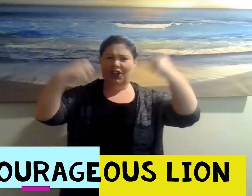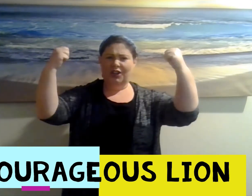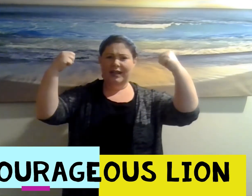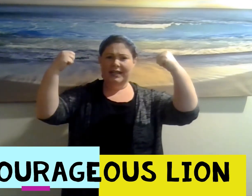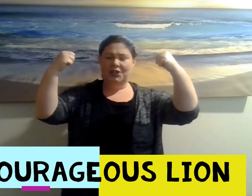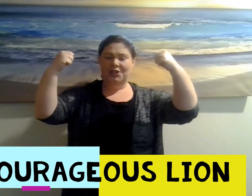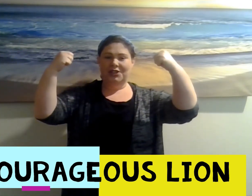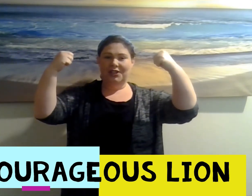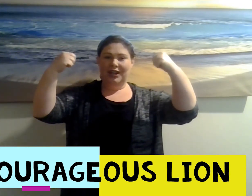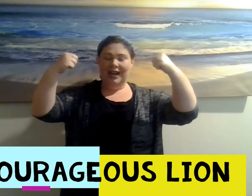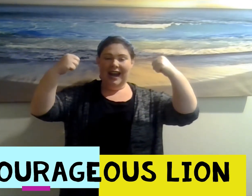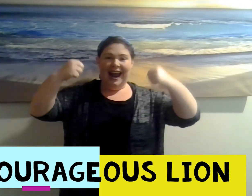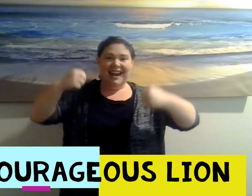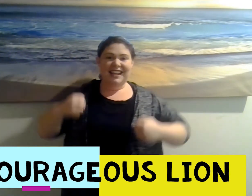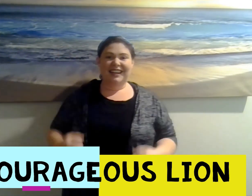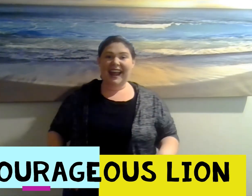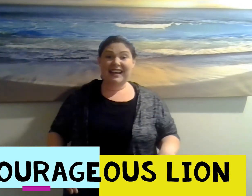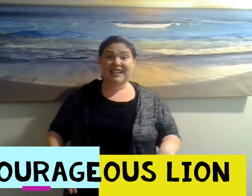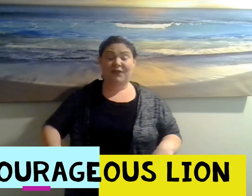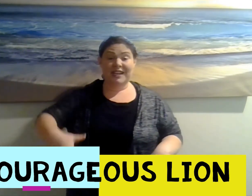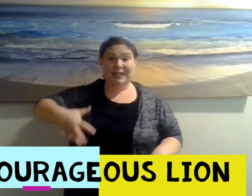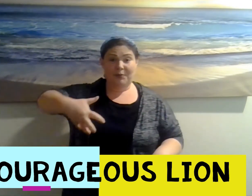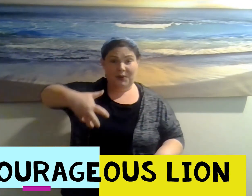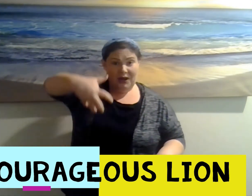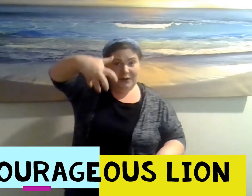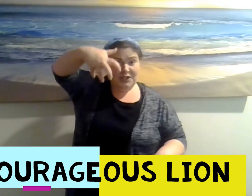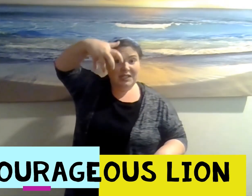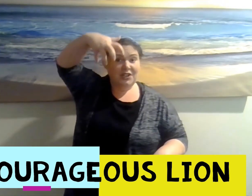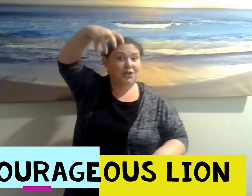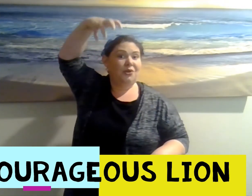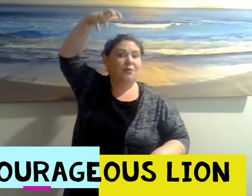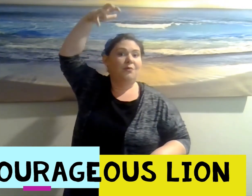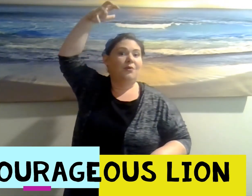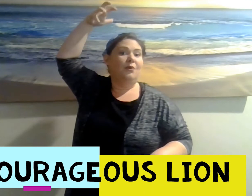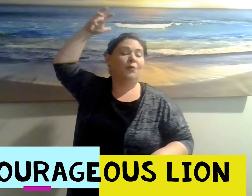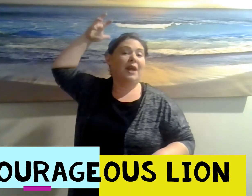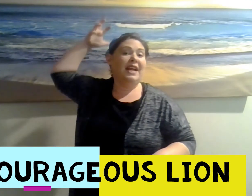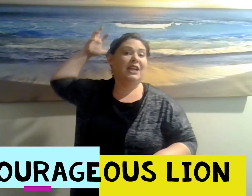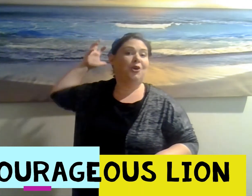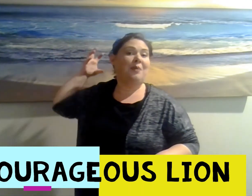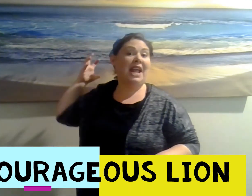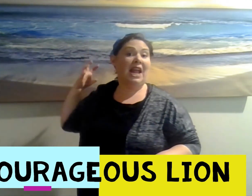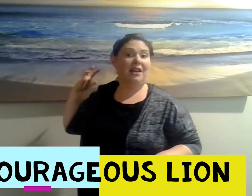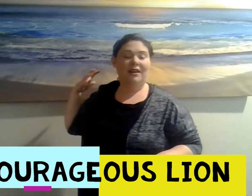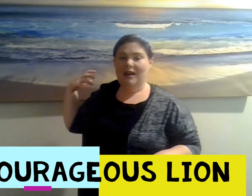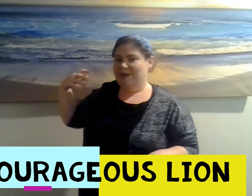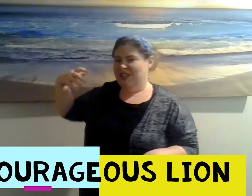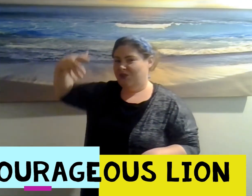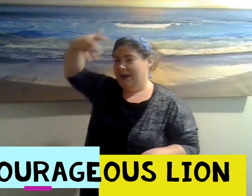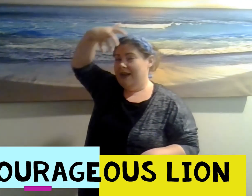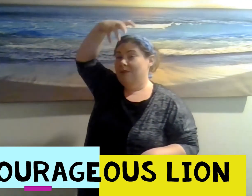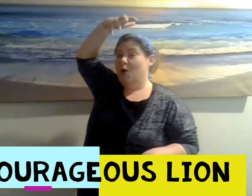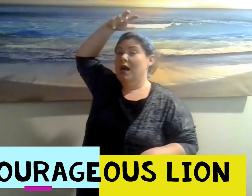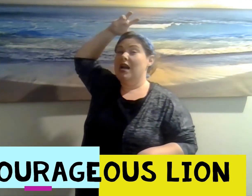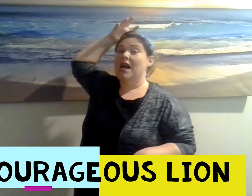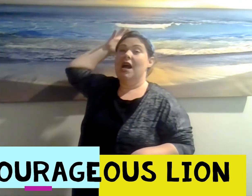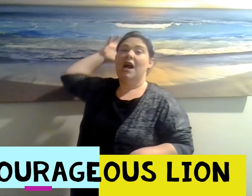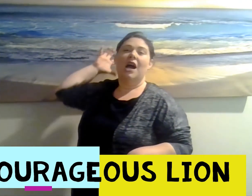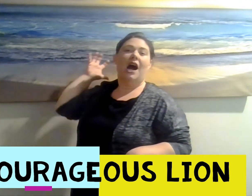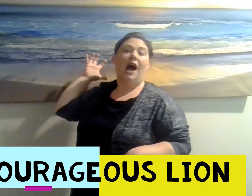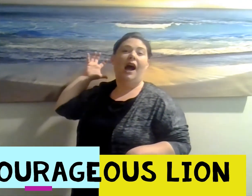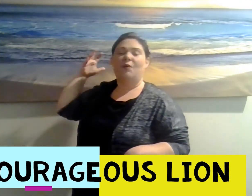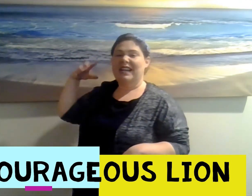going to have courage, and then lion is very simple. You just rake your mane, but it's very